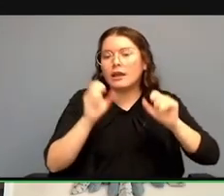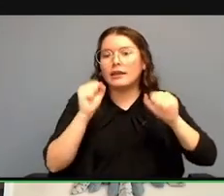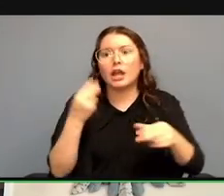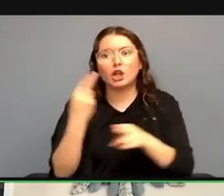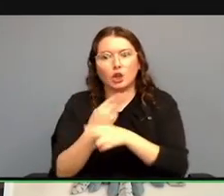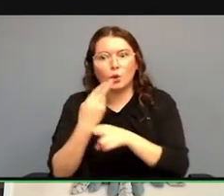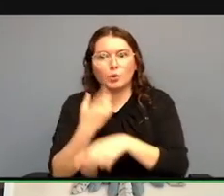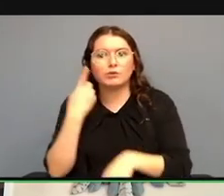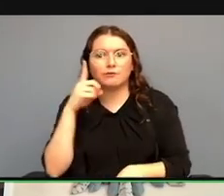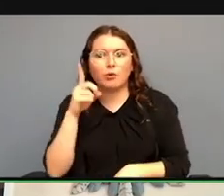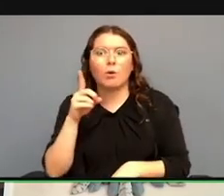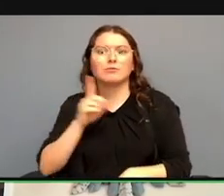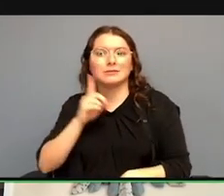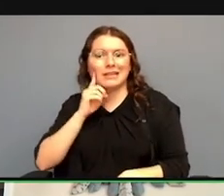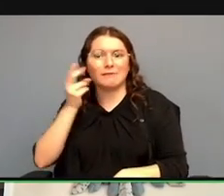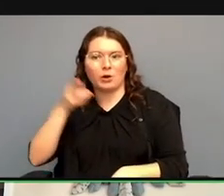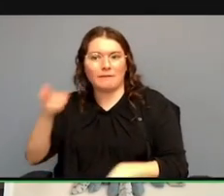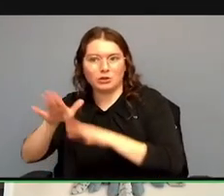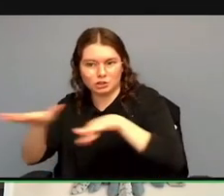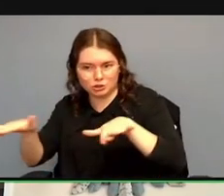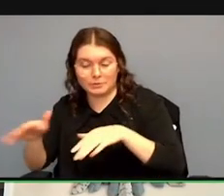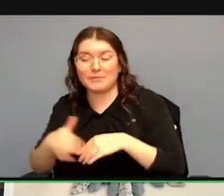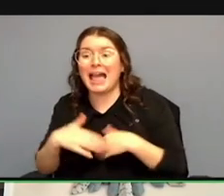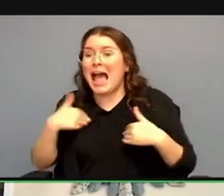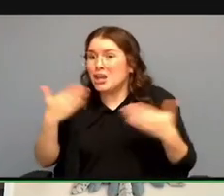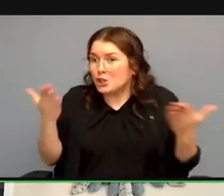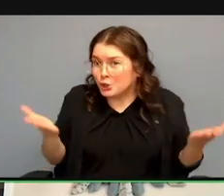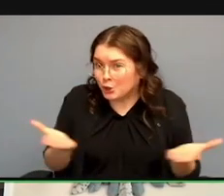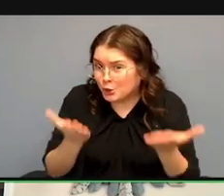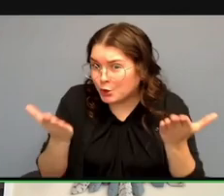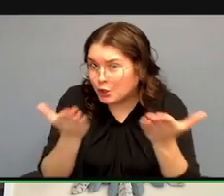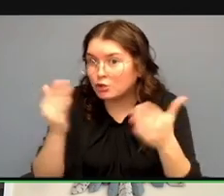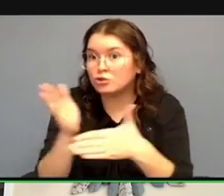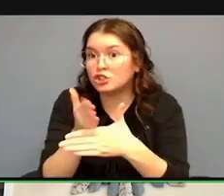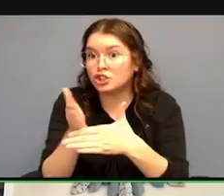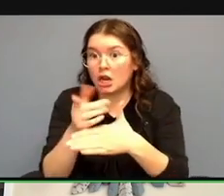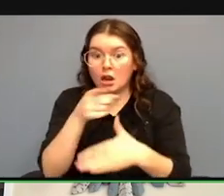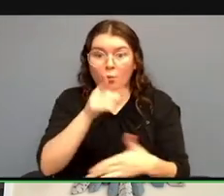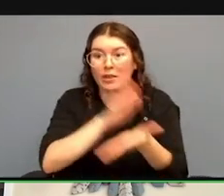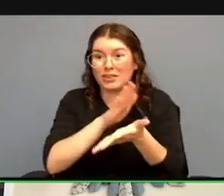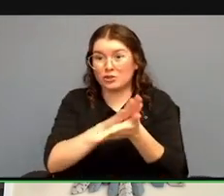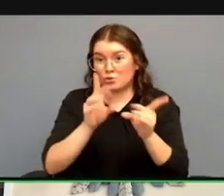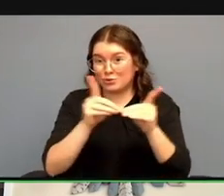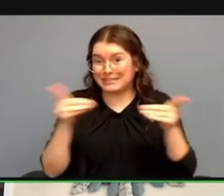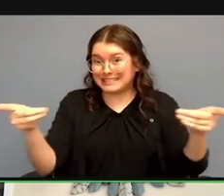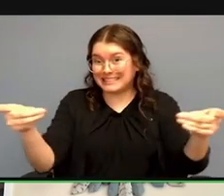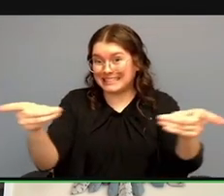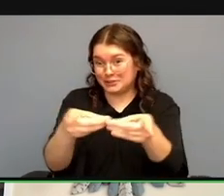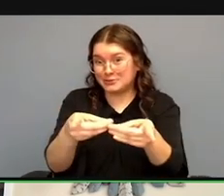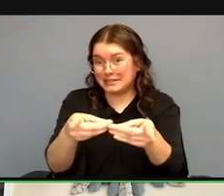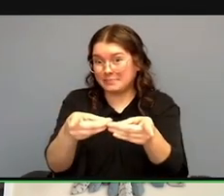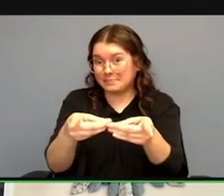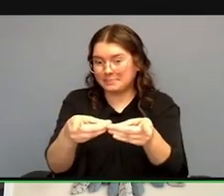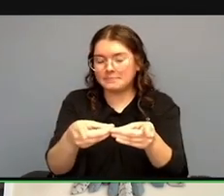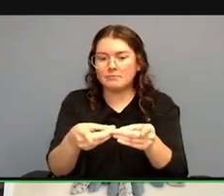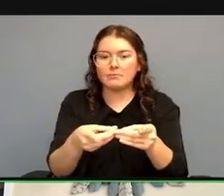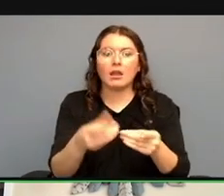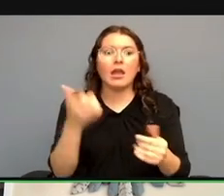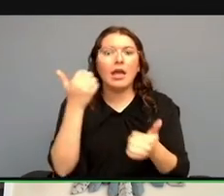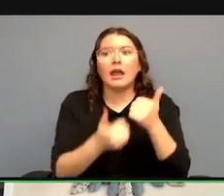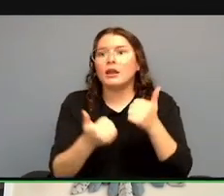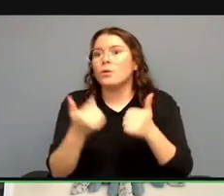used for our children. I would encourage you to share that with your school district, with anyone who's working with your